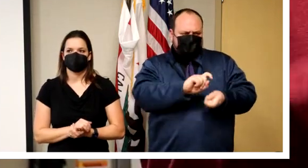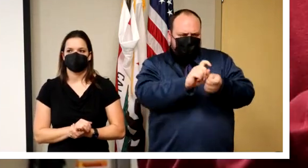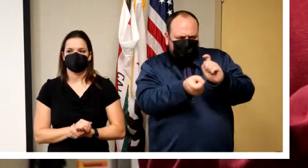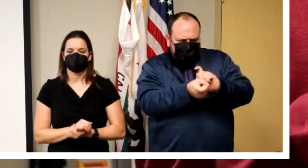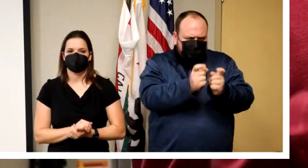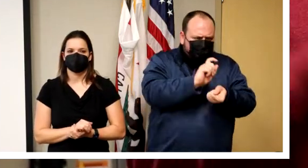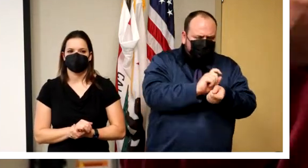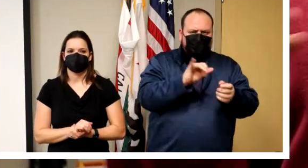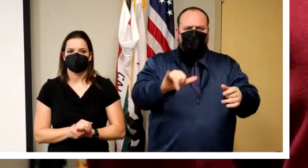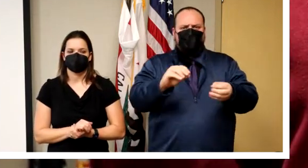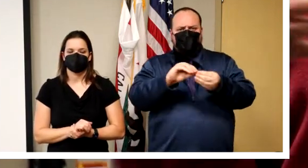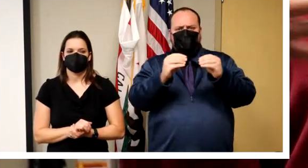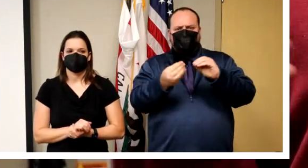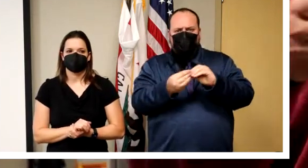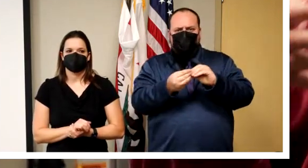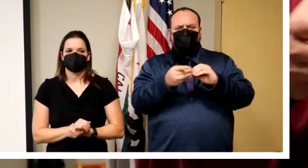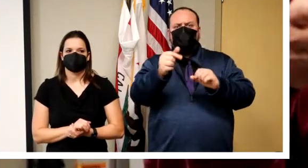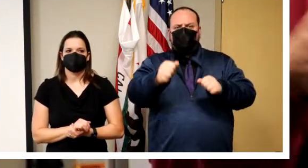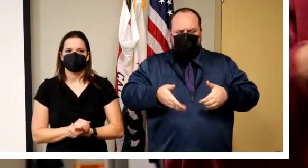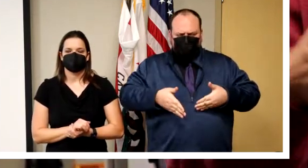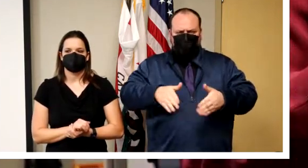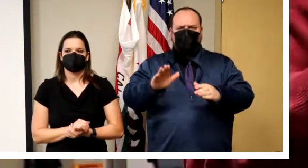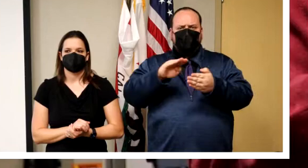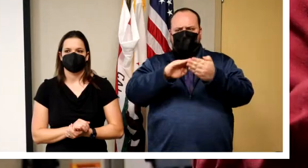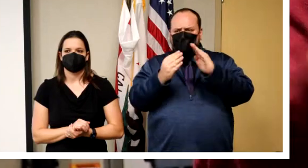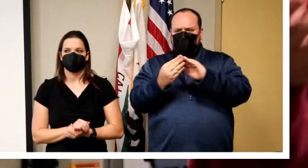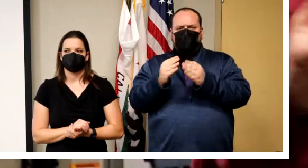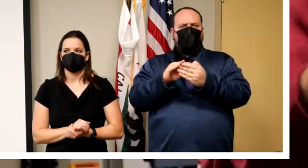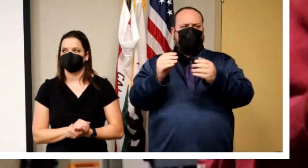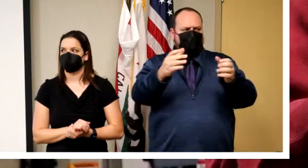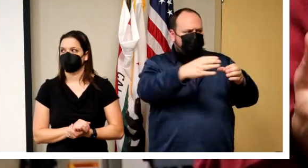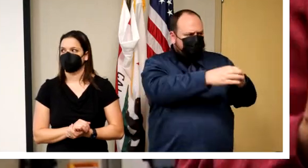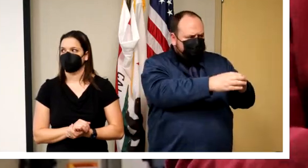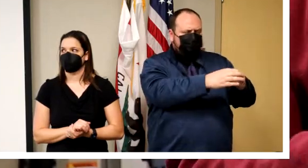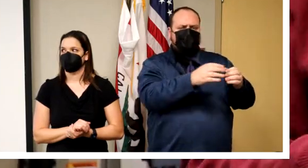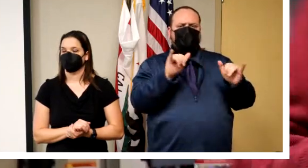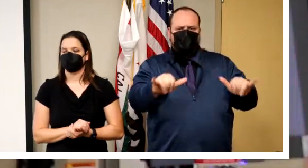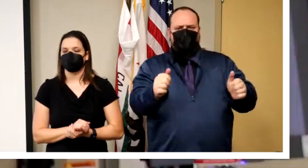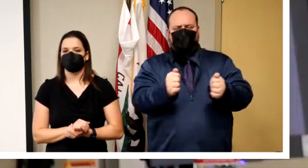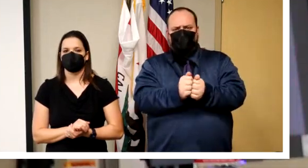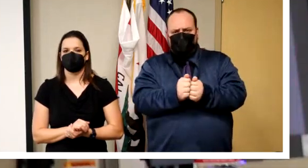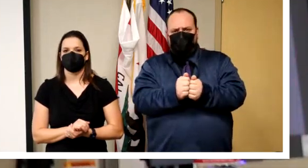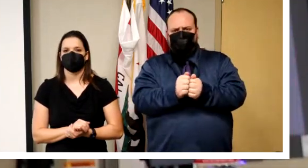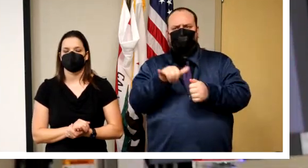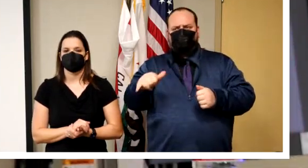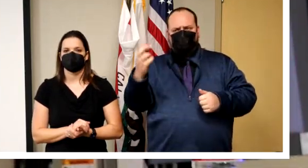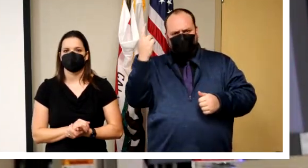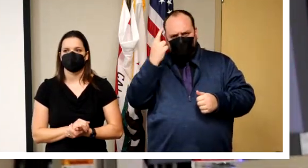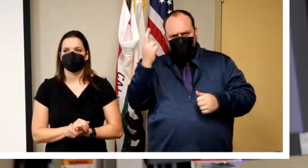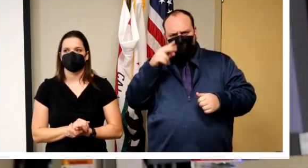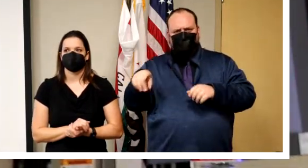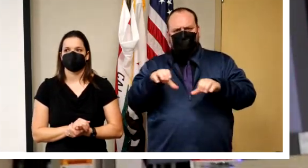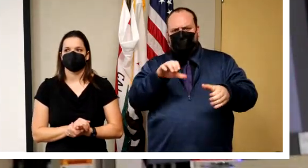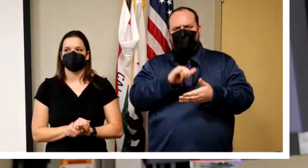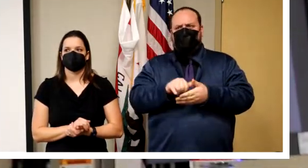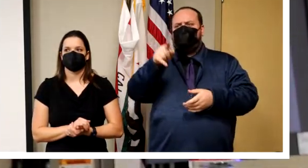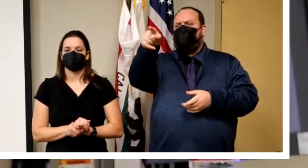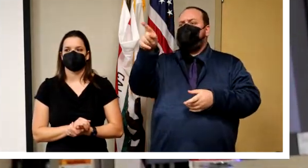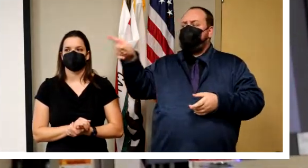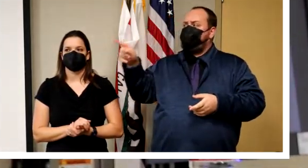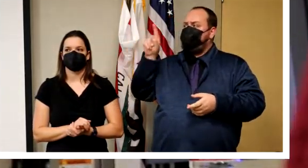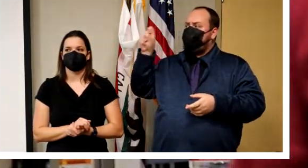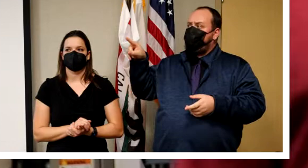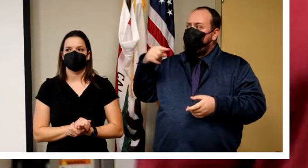be exactly right to allow communities of interest to be kept together. So that's the reason that they do that. Yes?